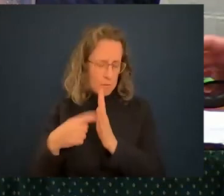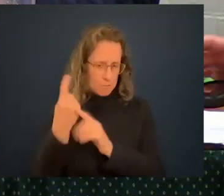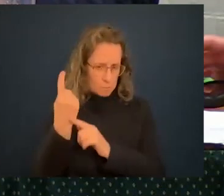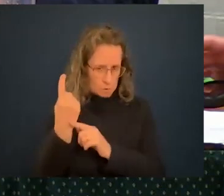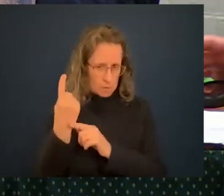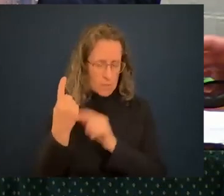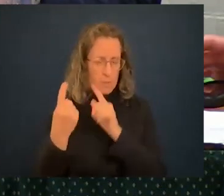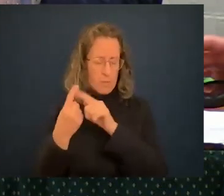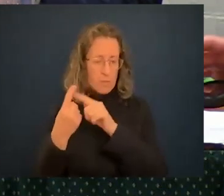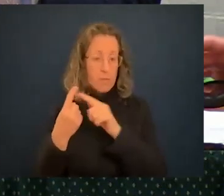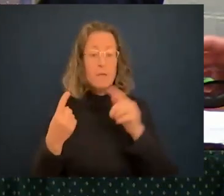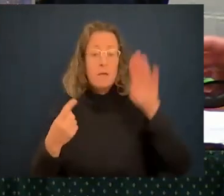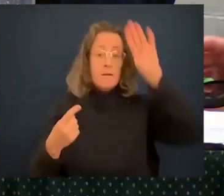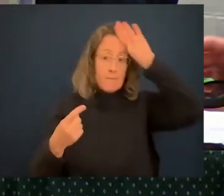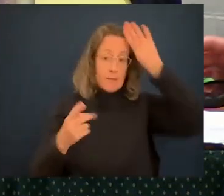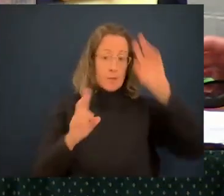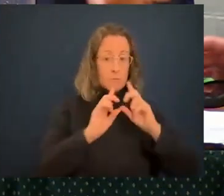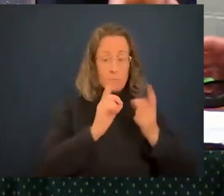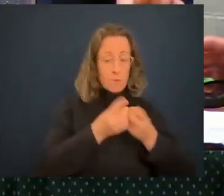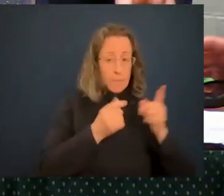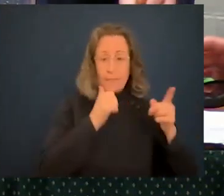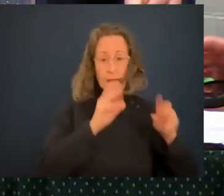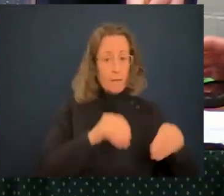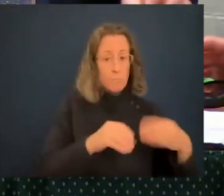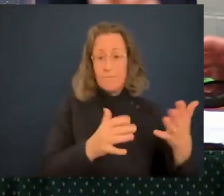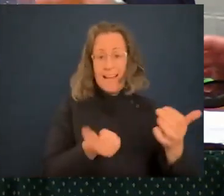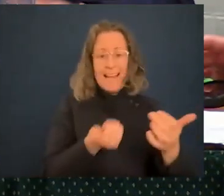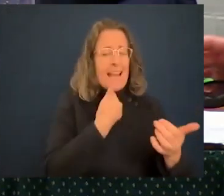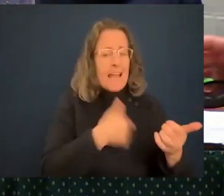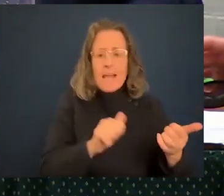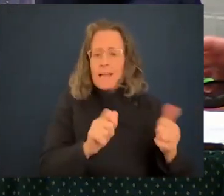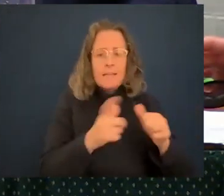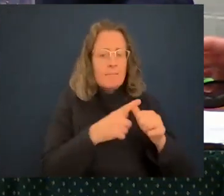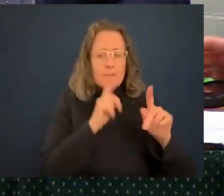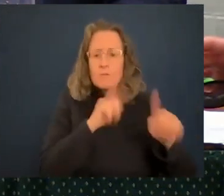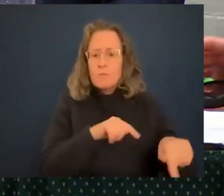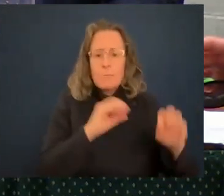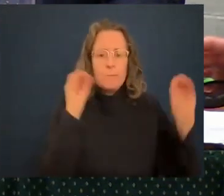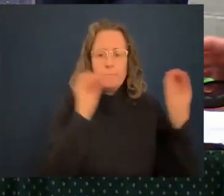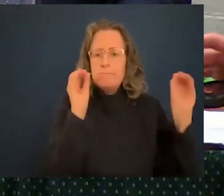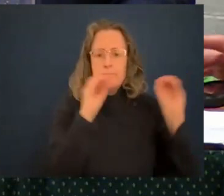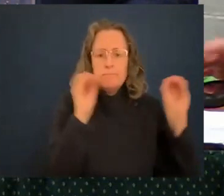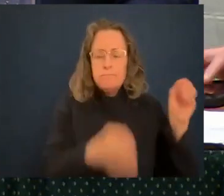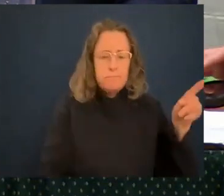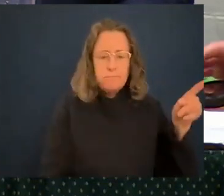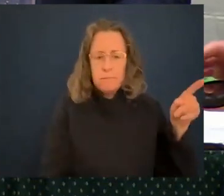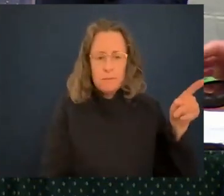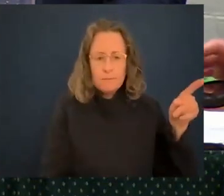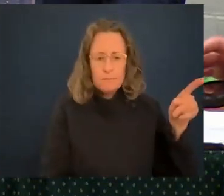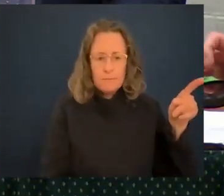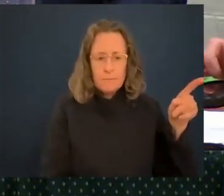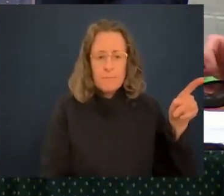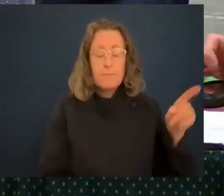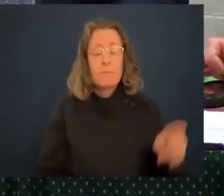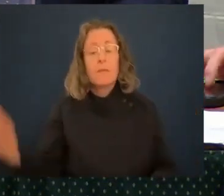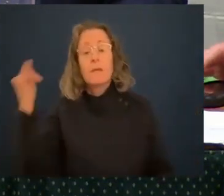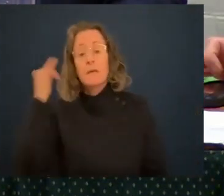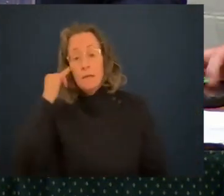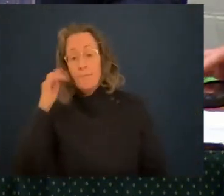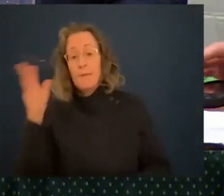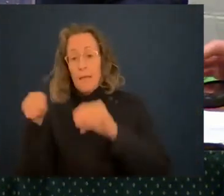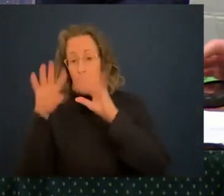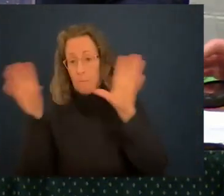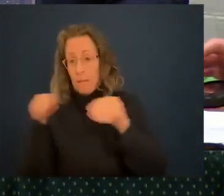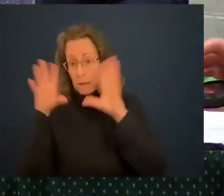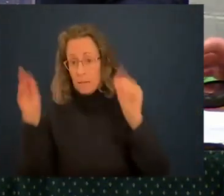the fire department would not provide any first response to events in town and if the ambulance that we contracted with